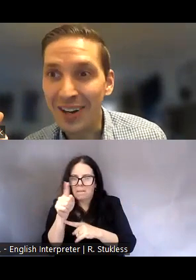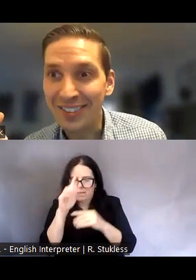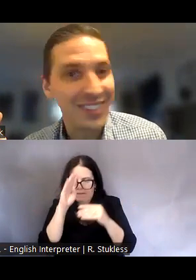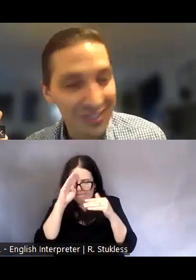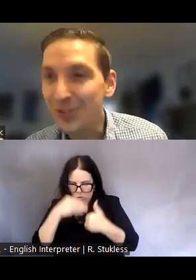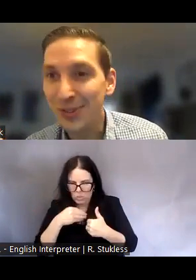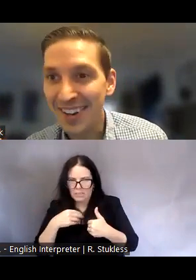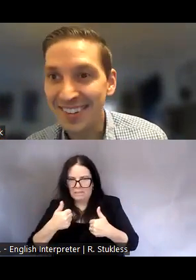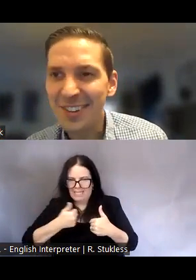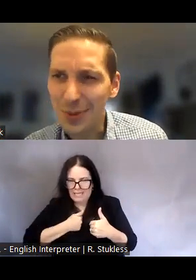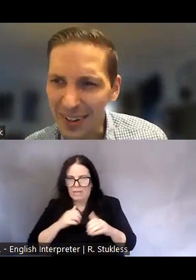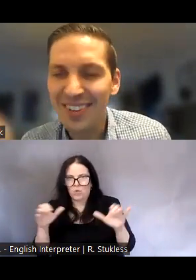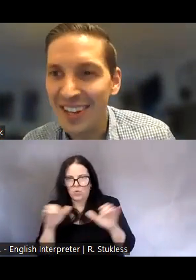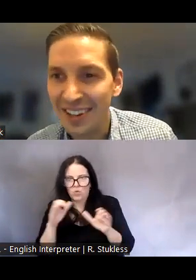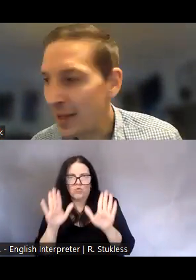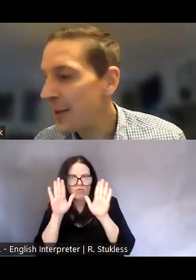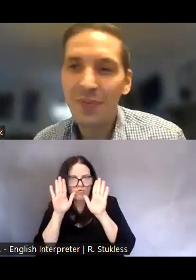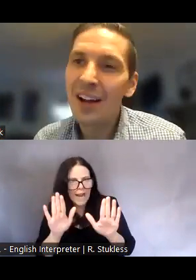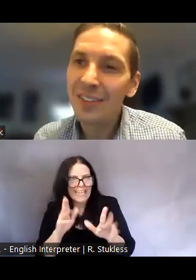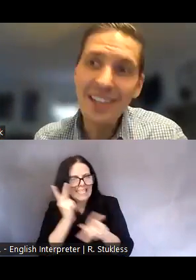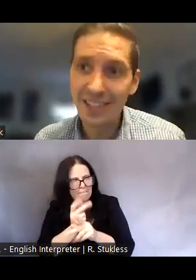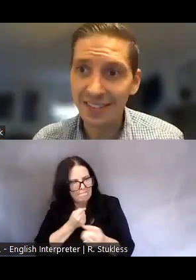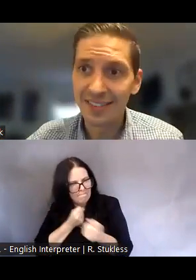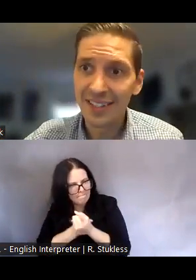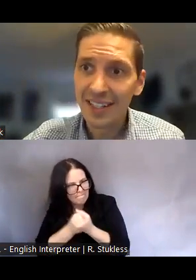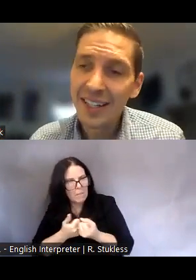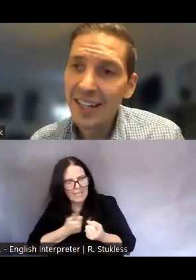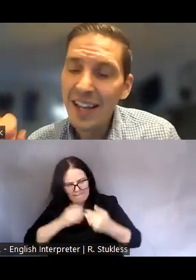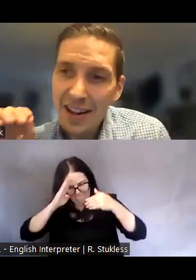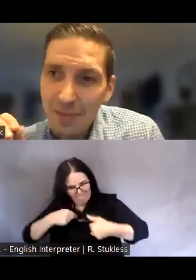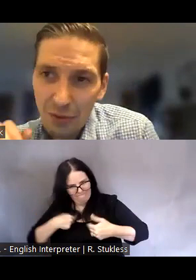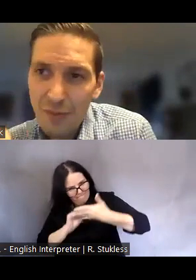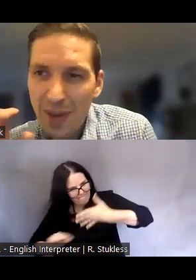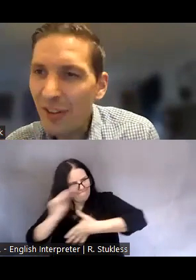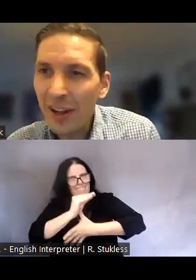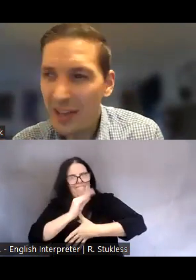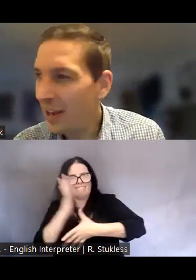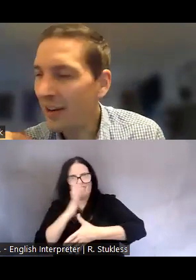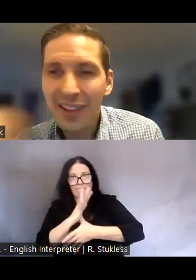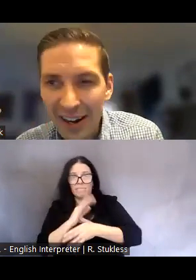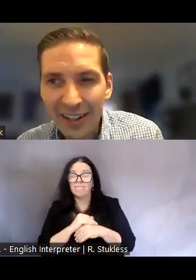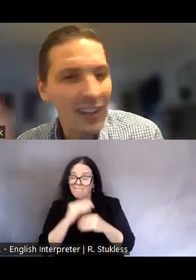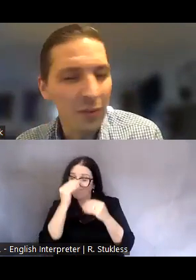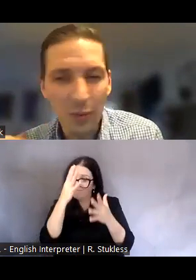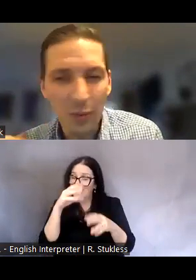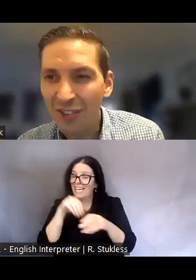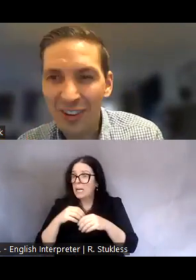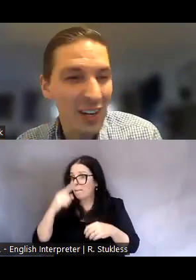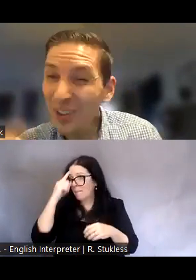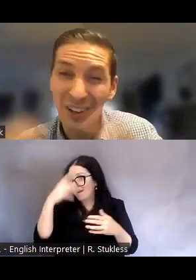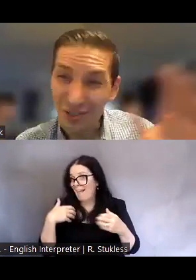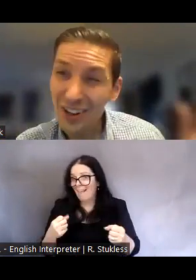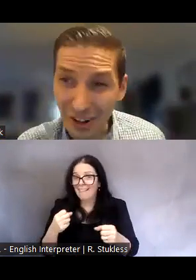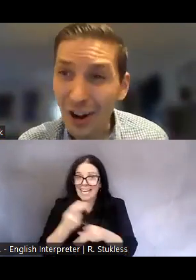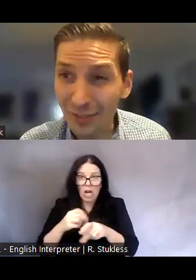do well, to do great, to exceed. I'll tell you this, in sort of mental health care in Canada, in a Western